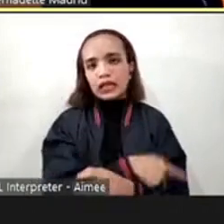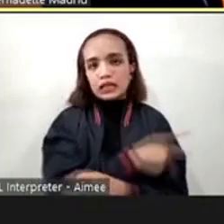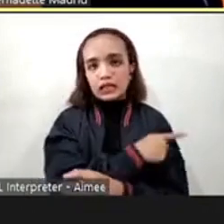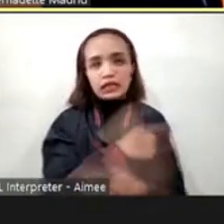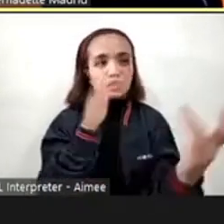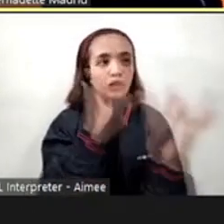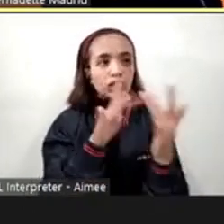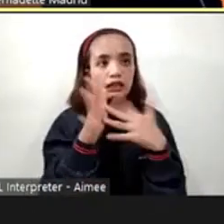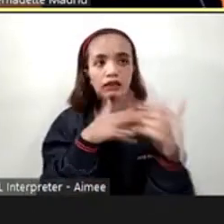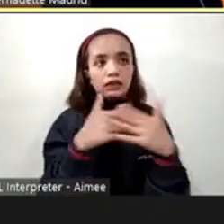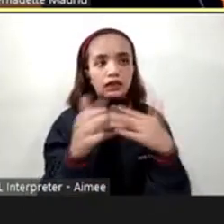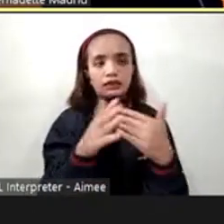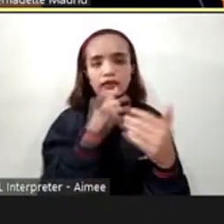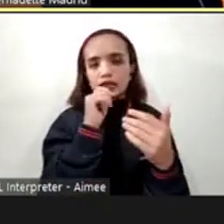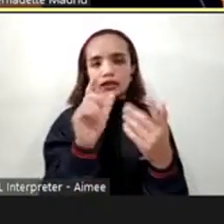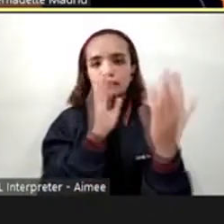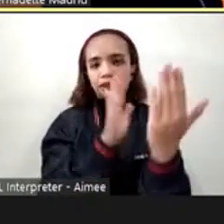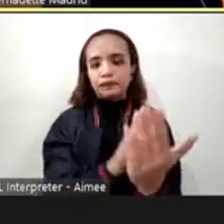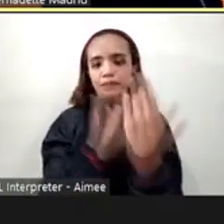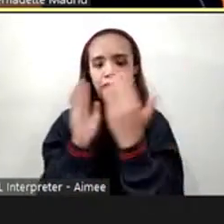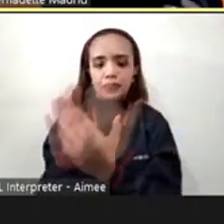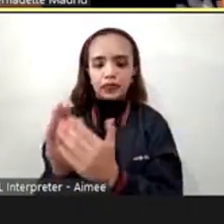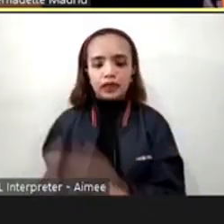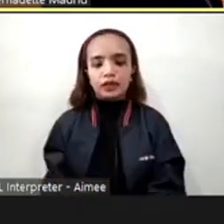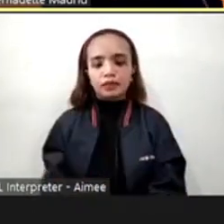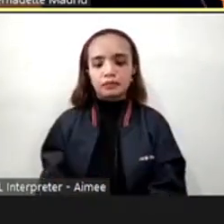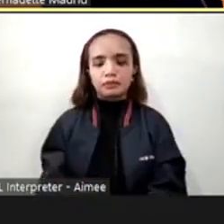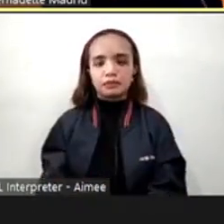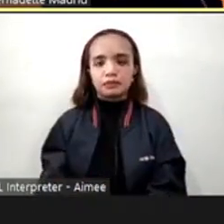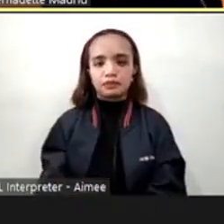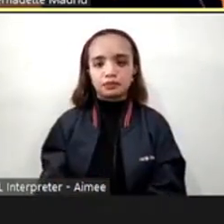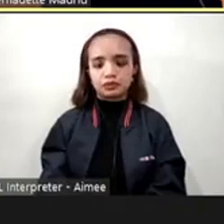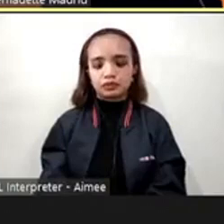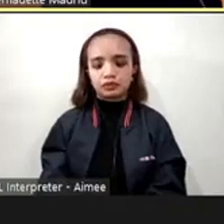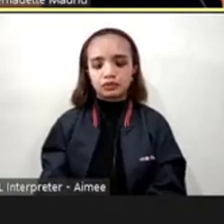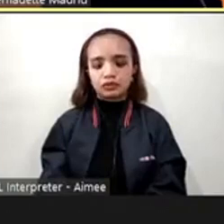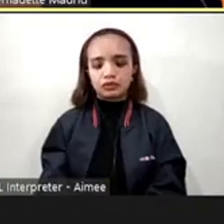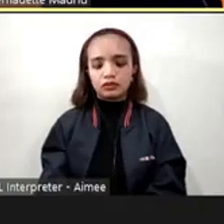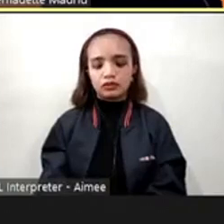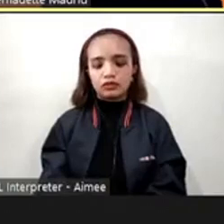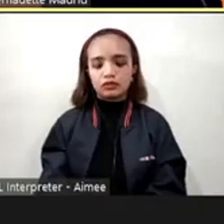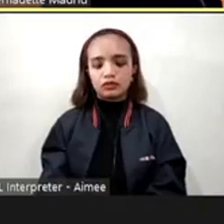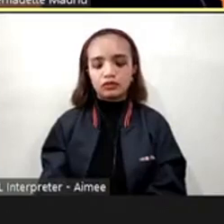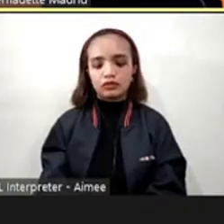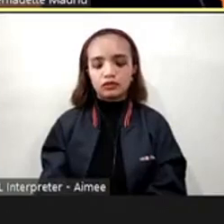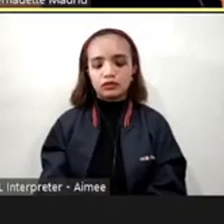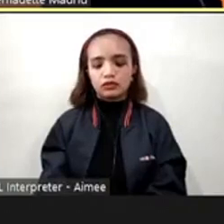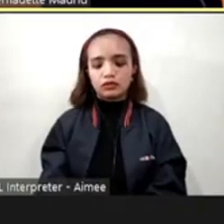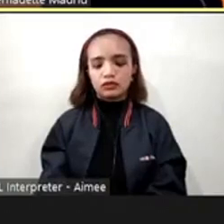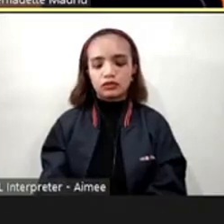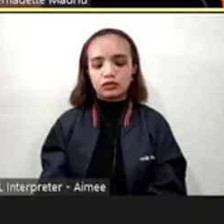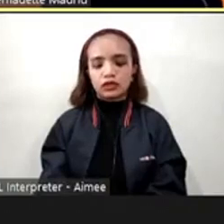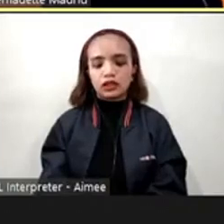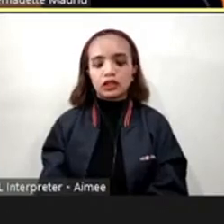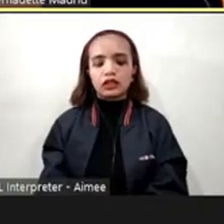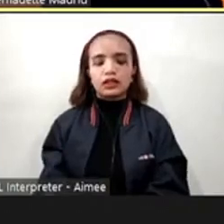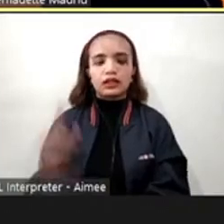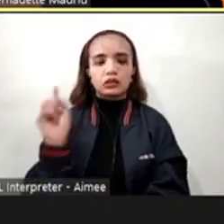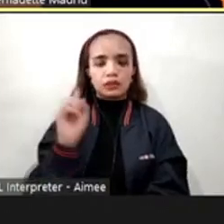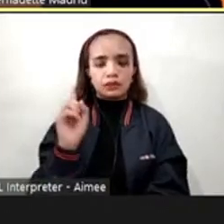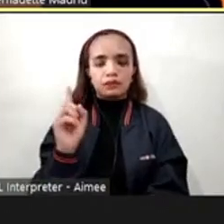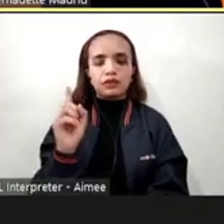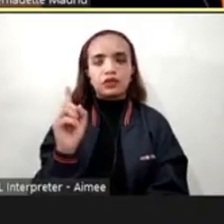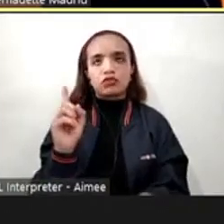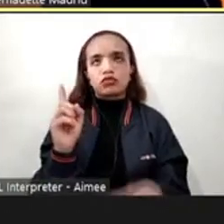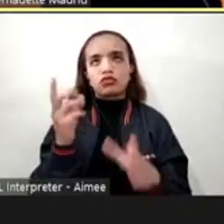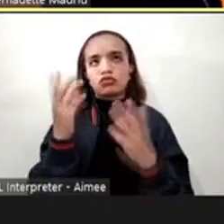there face-to-face. And so our psychiatric and psychologic